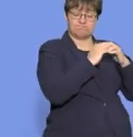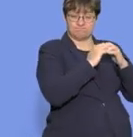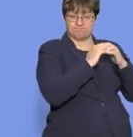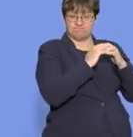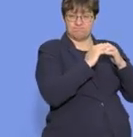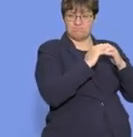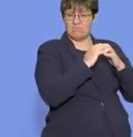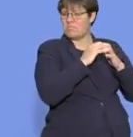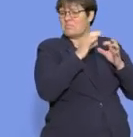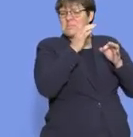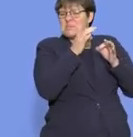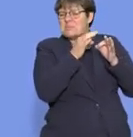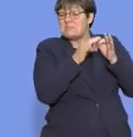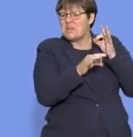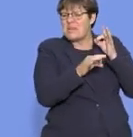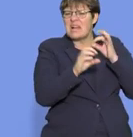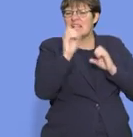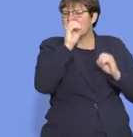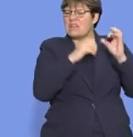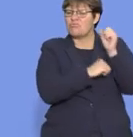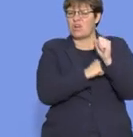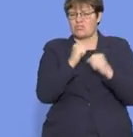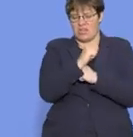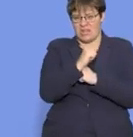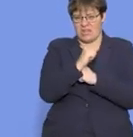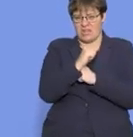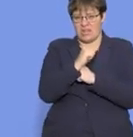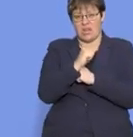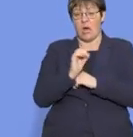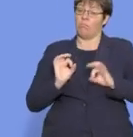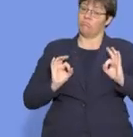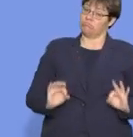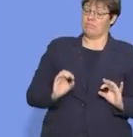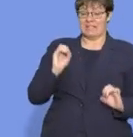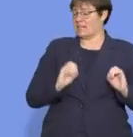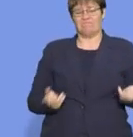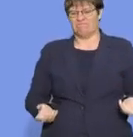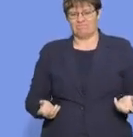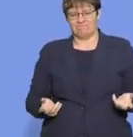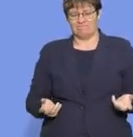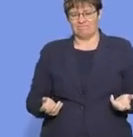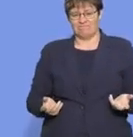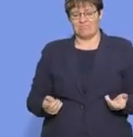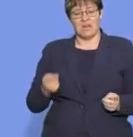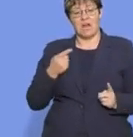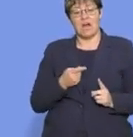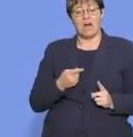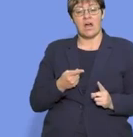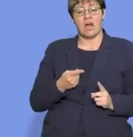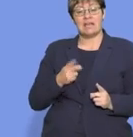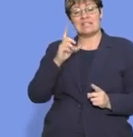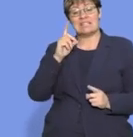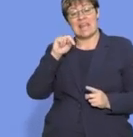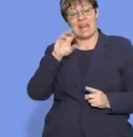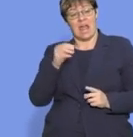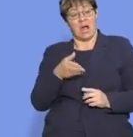being. These were simple cell-like structures, not even proper cells, and they didn't